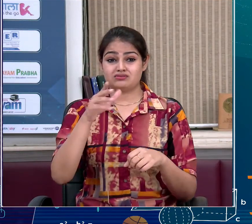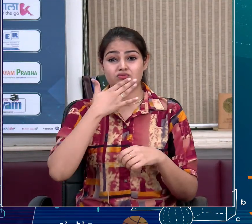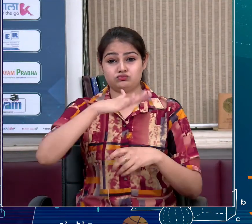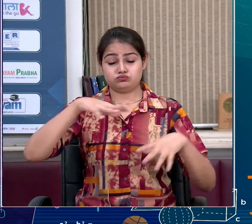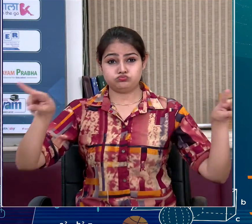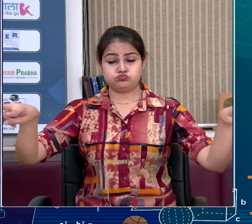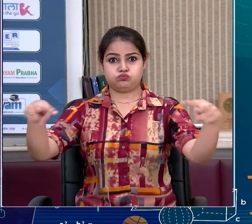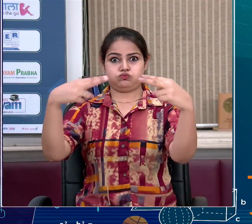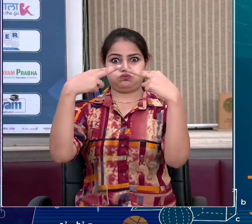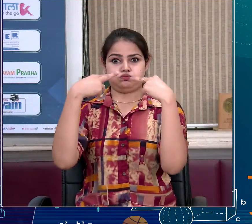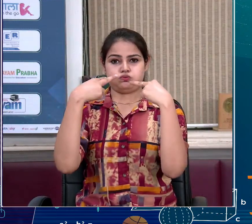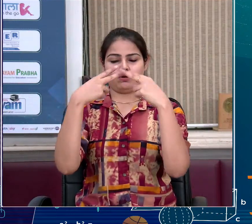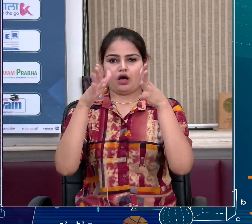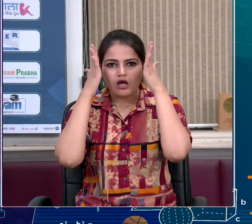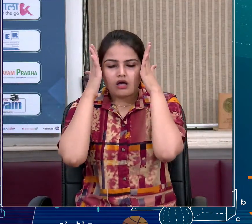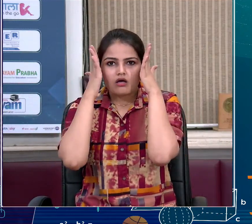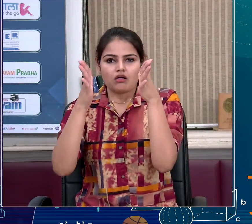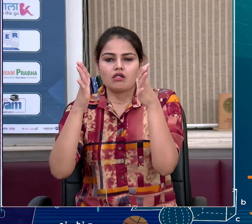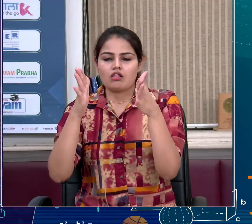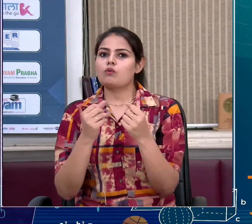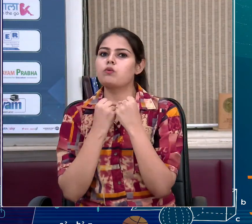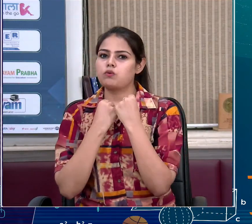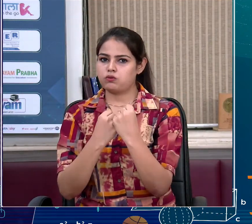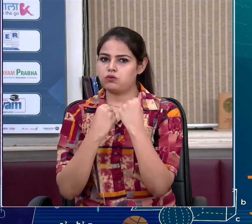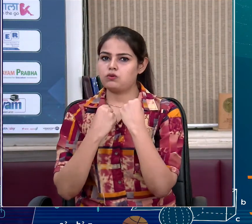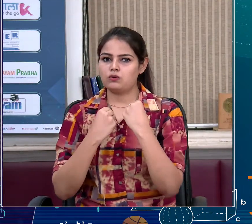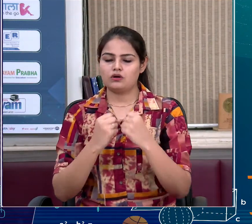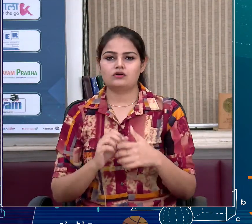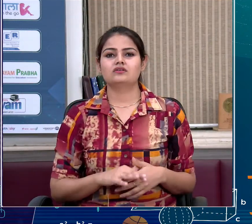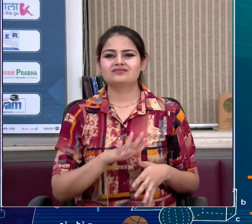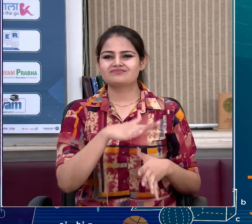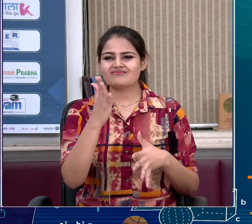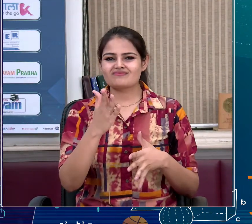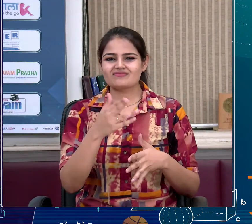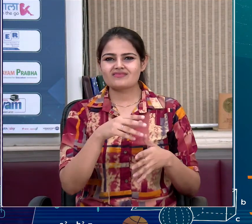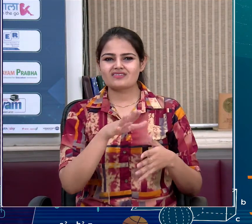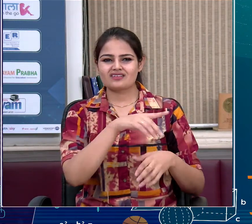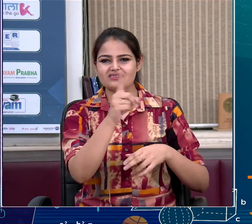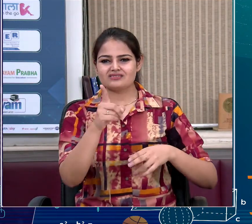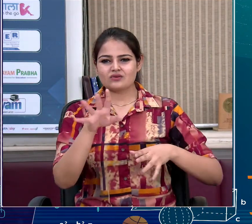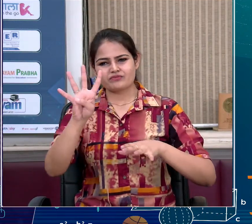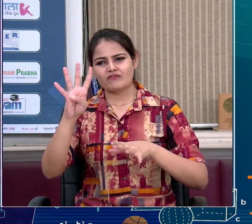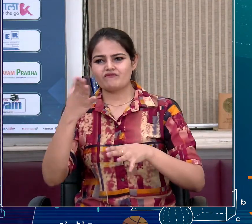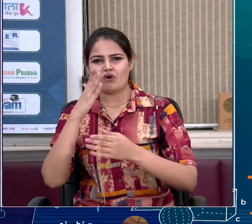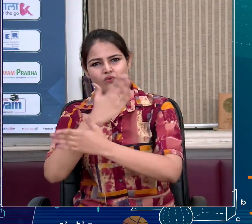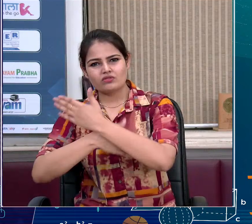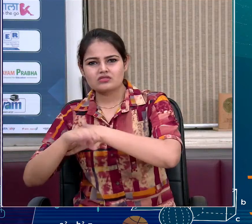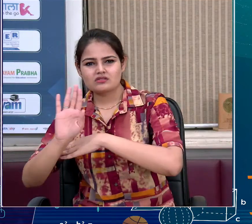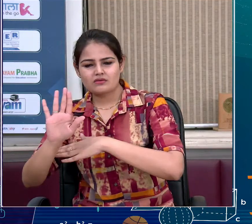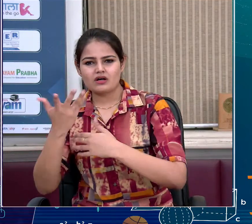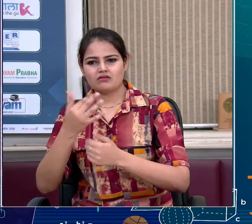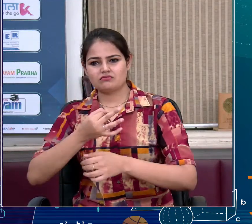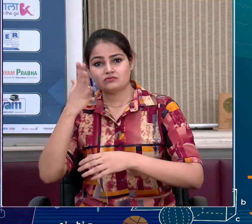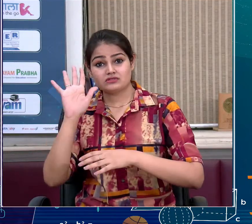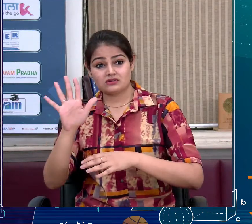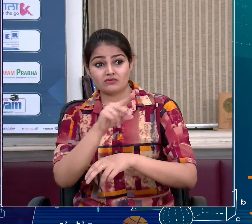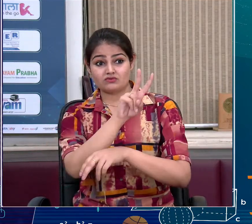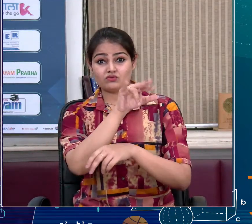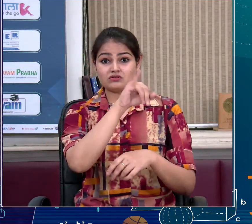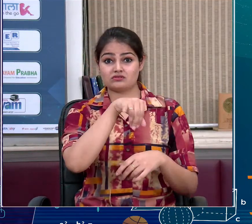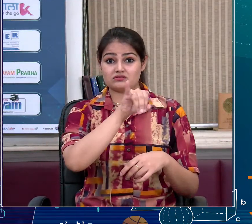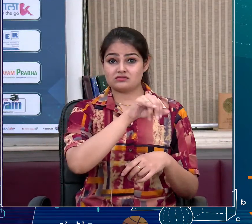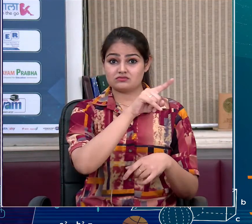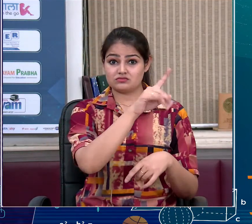special attention to the 26 children. And of course the 26 children which is left in the class have the equal right for the right kind